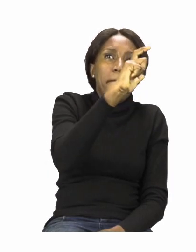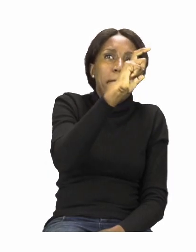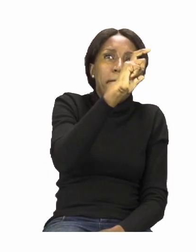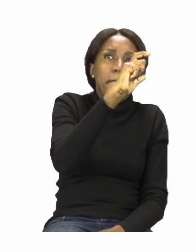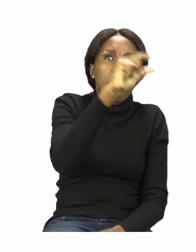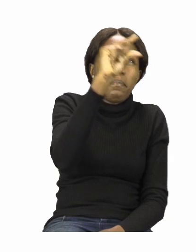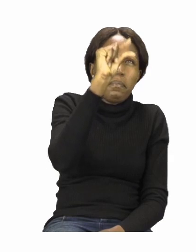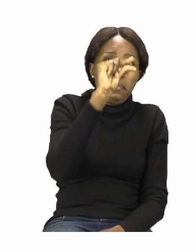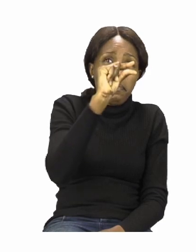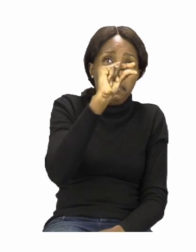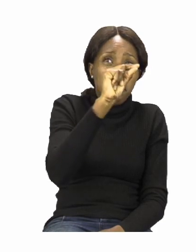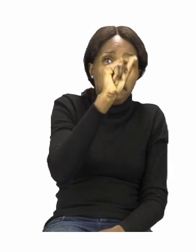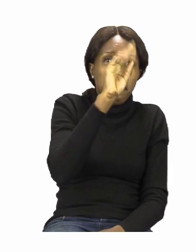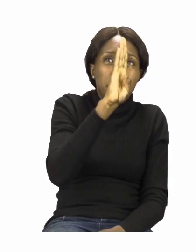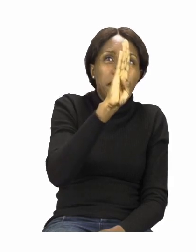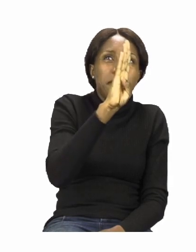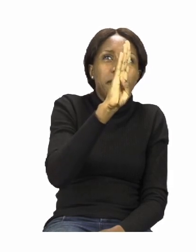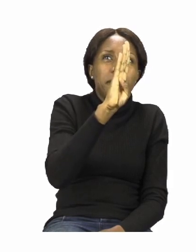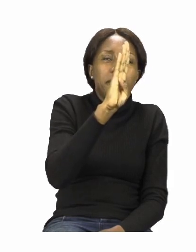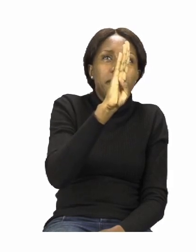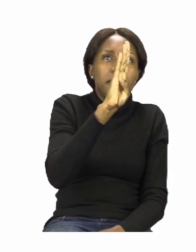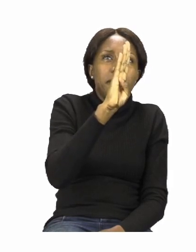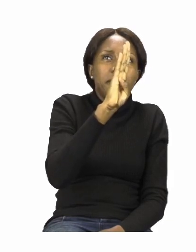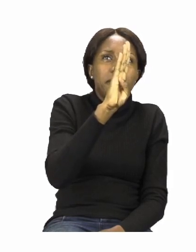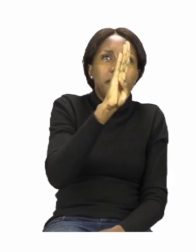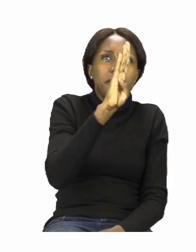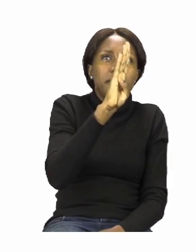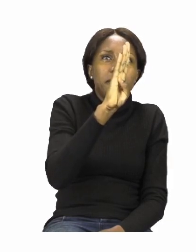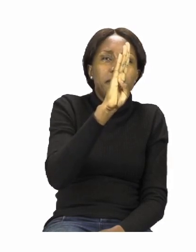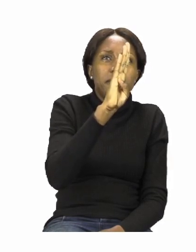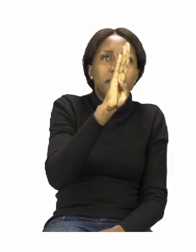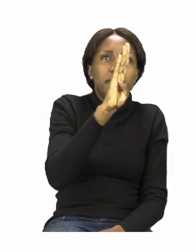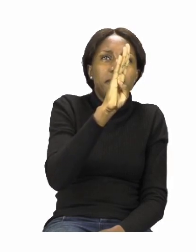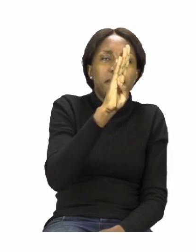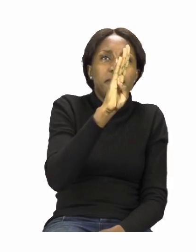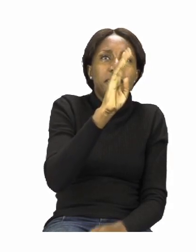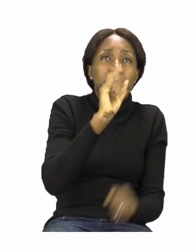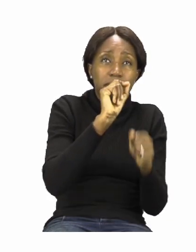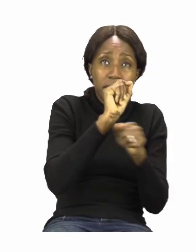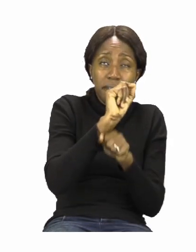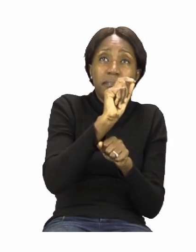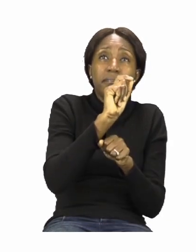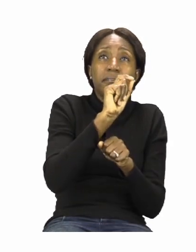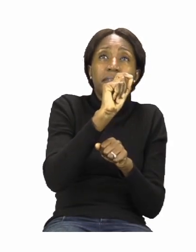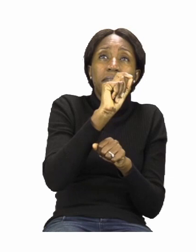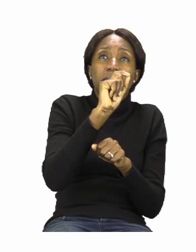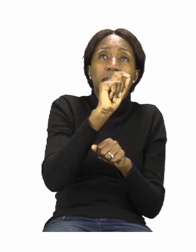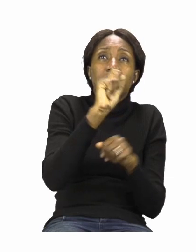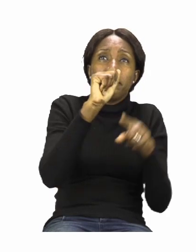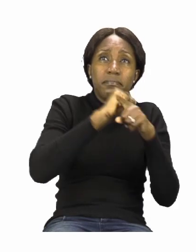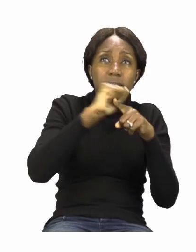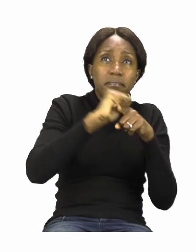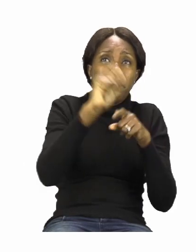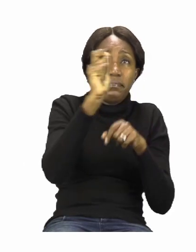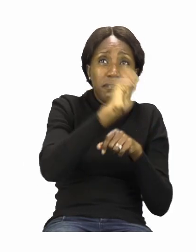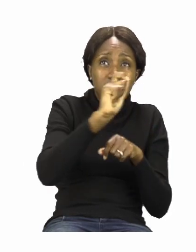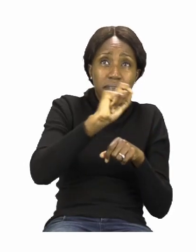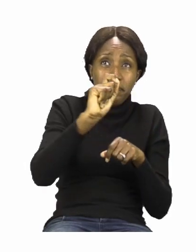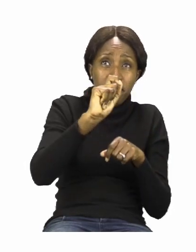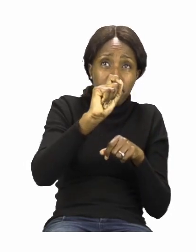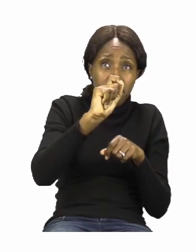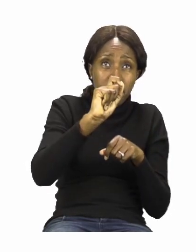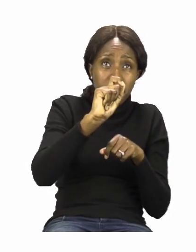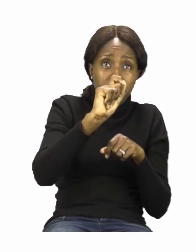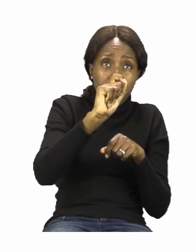and a small letter B. We are going to trace them by using the dots that we can